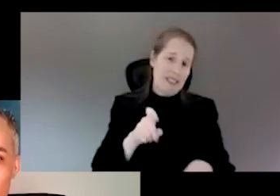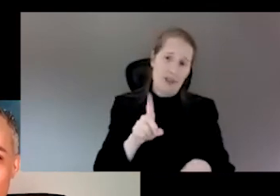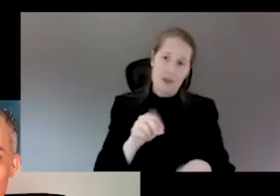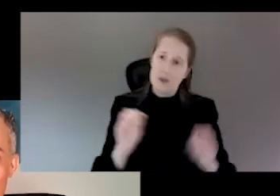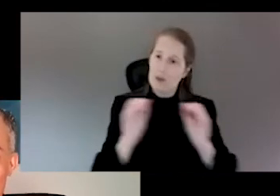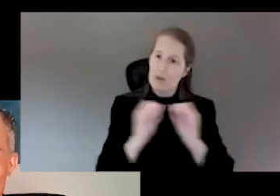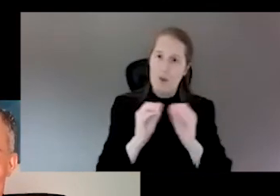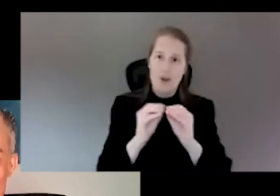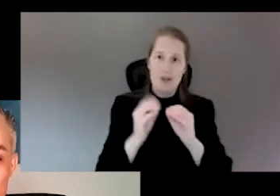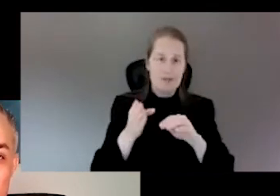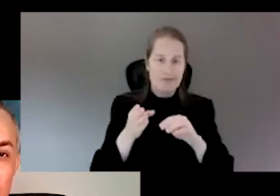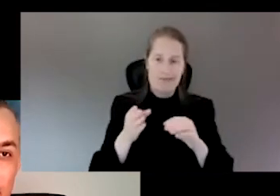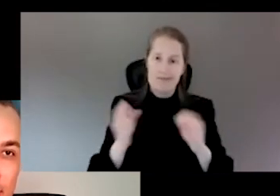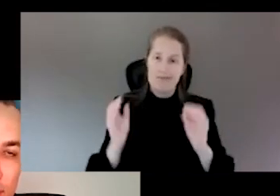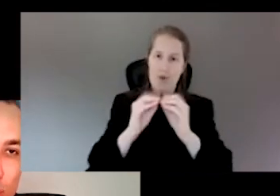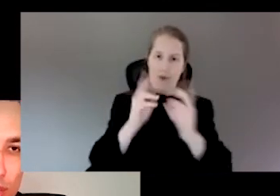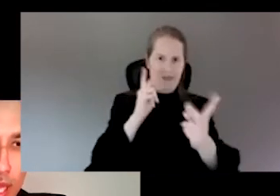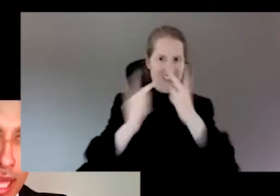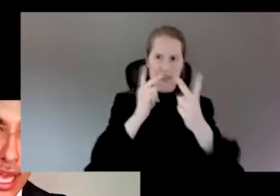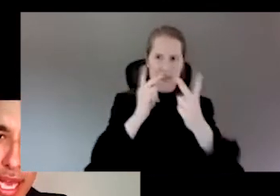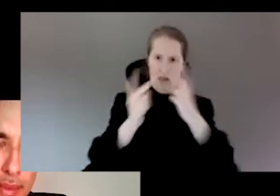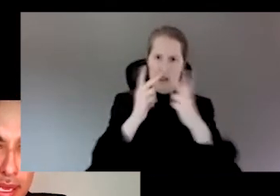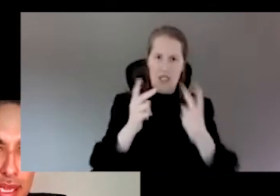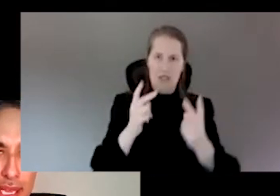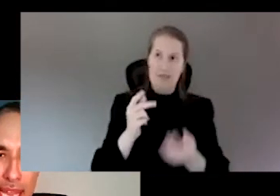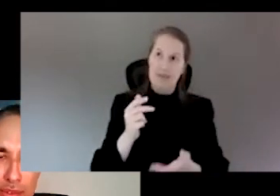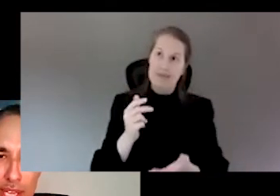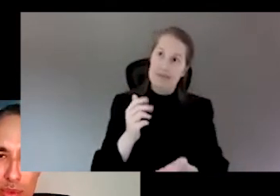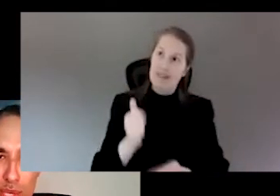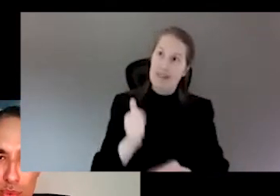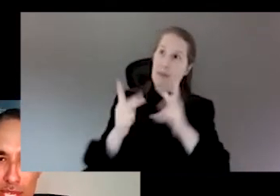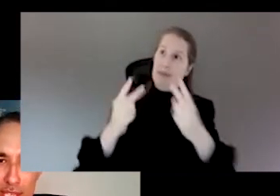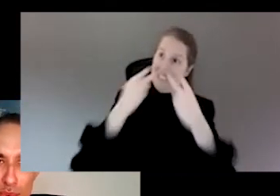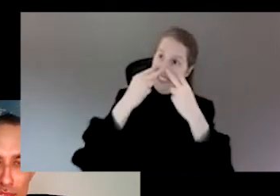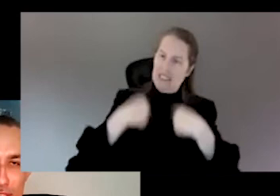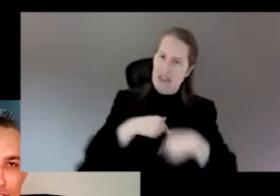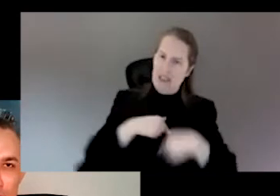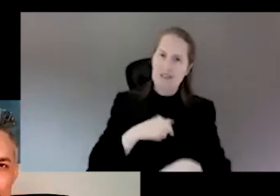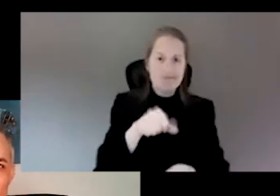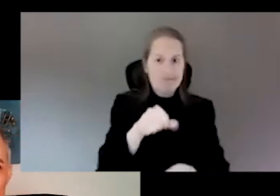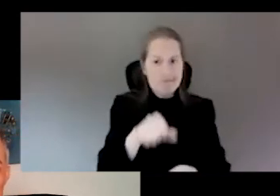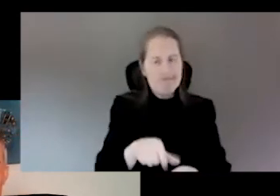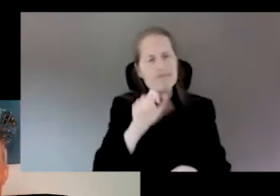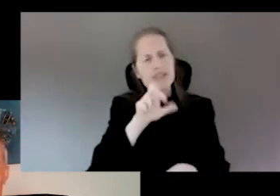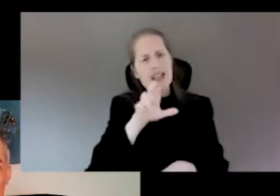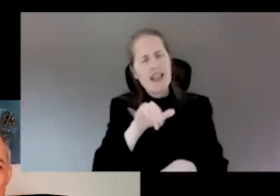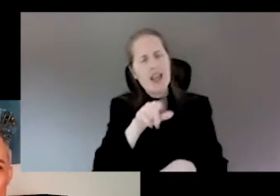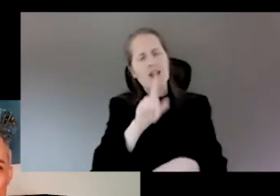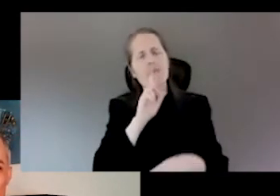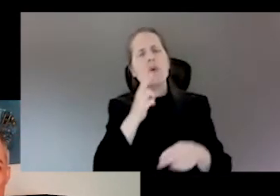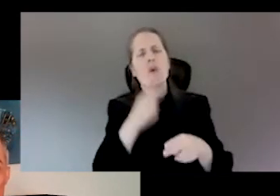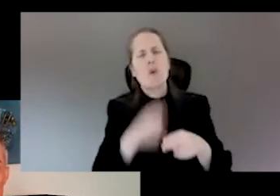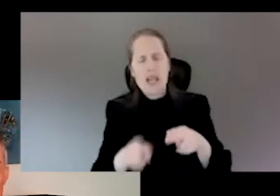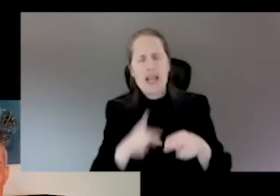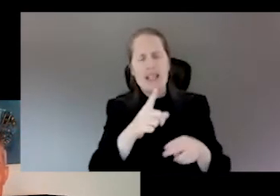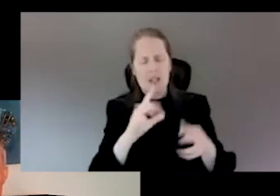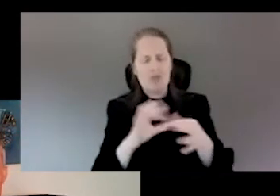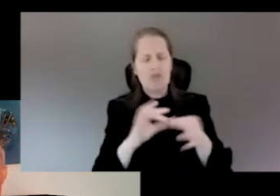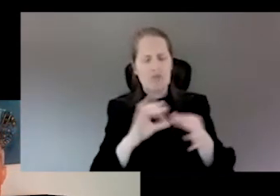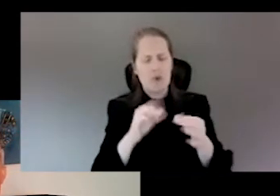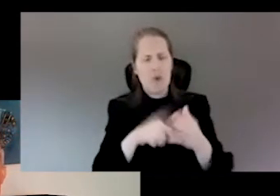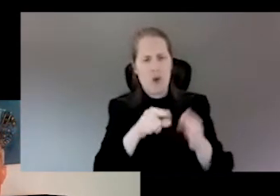right? Helping folks to see us, if you will. Larry, we did quickly touch on what you've been doing to improve